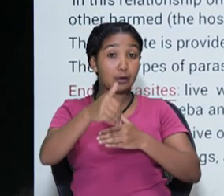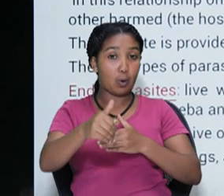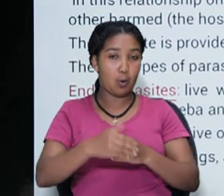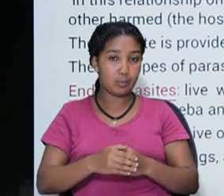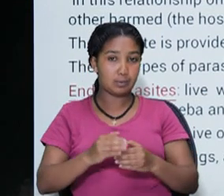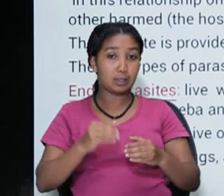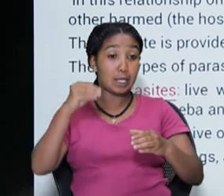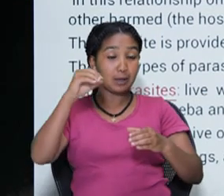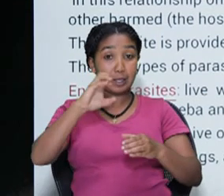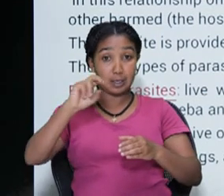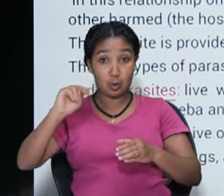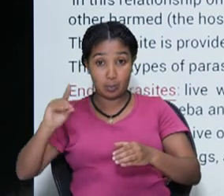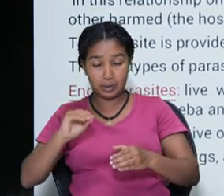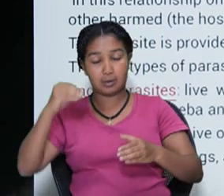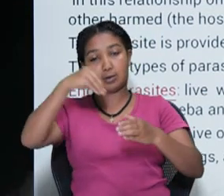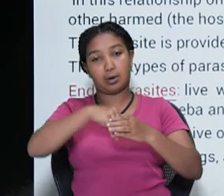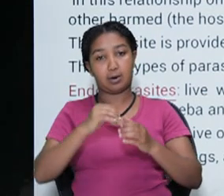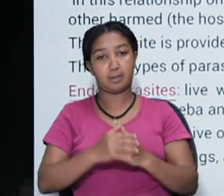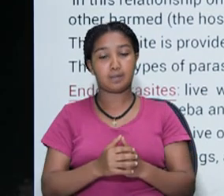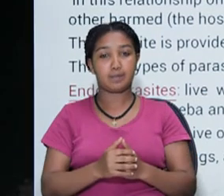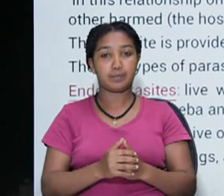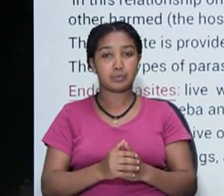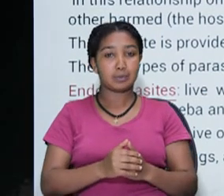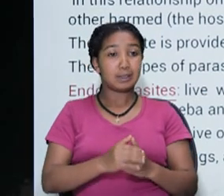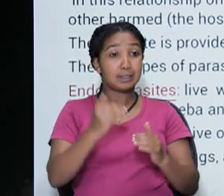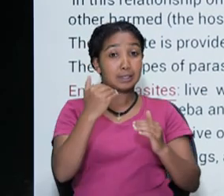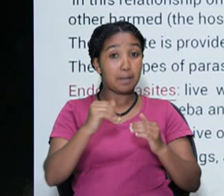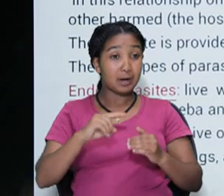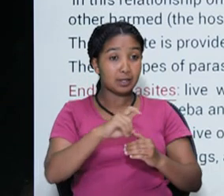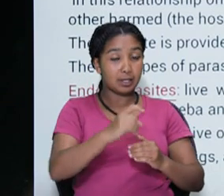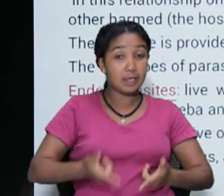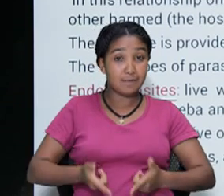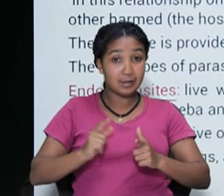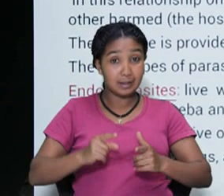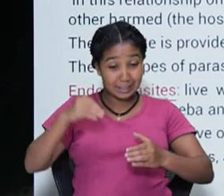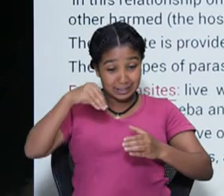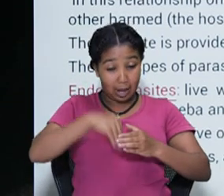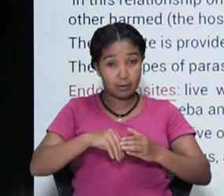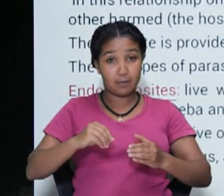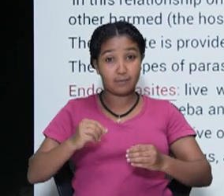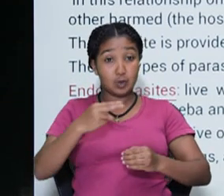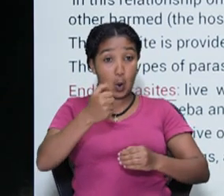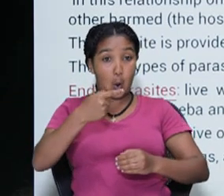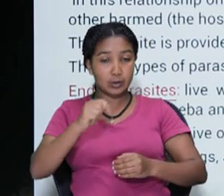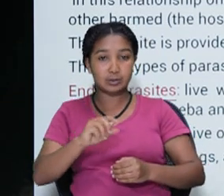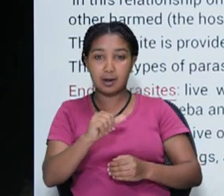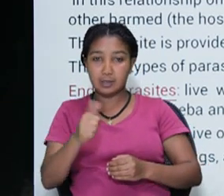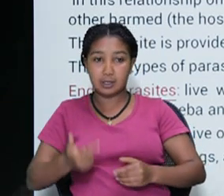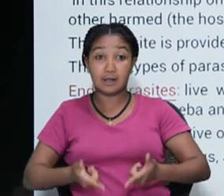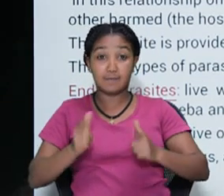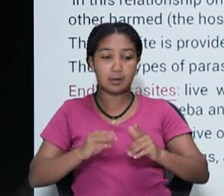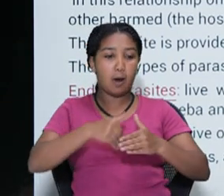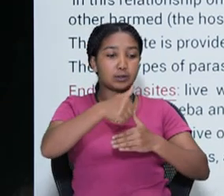external, endo means internal. Some parasites are living inside of the host, whereas the other parasites